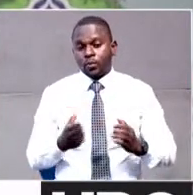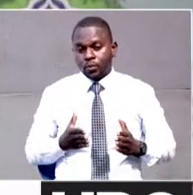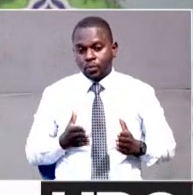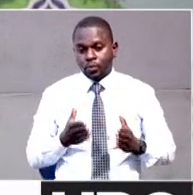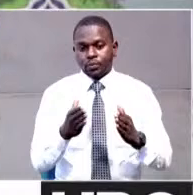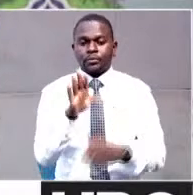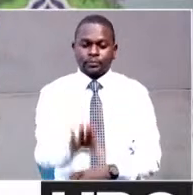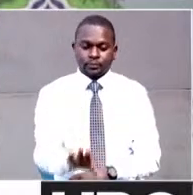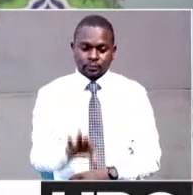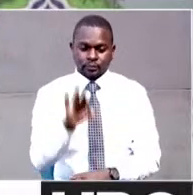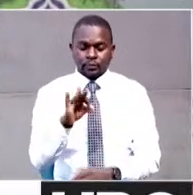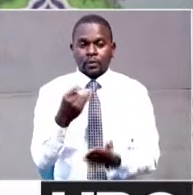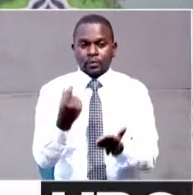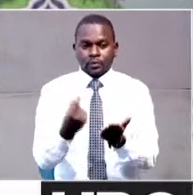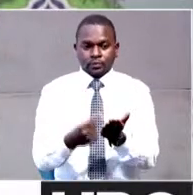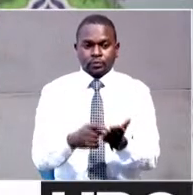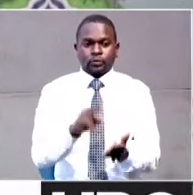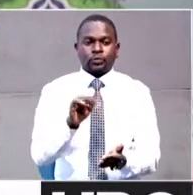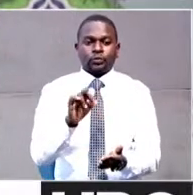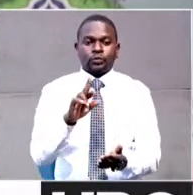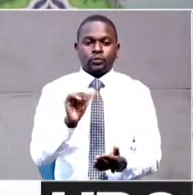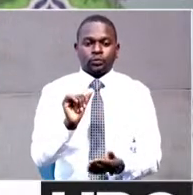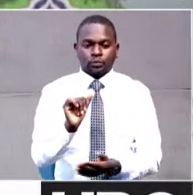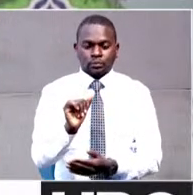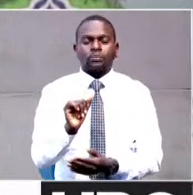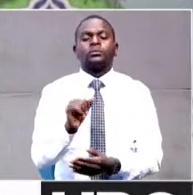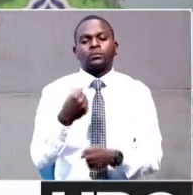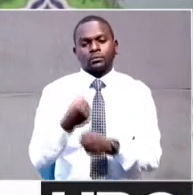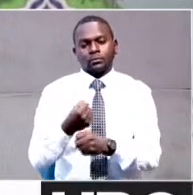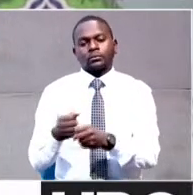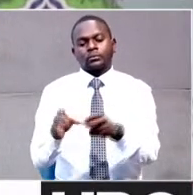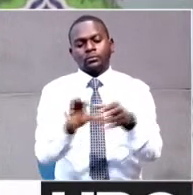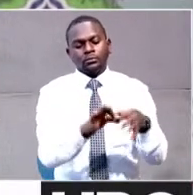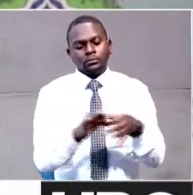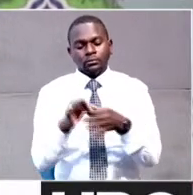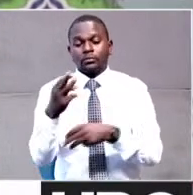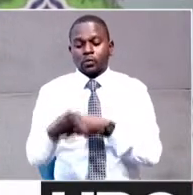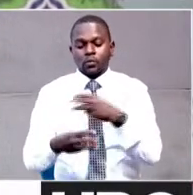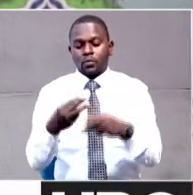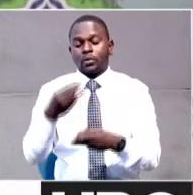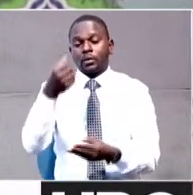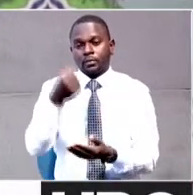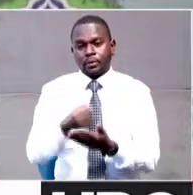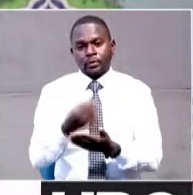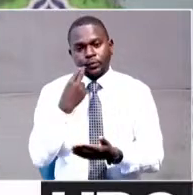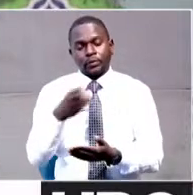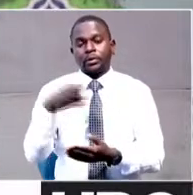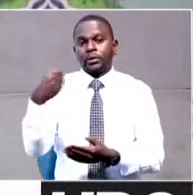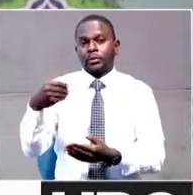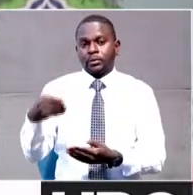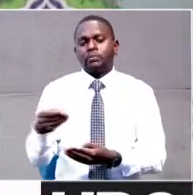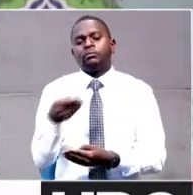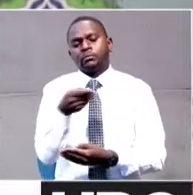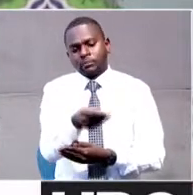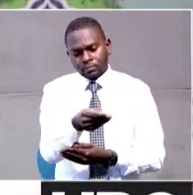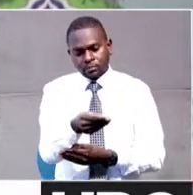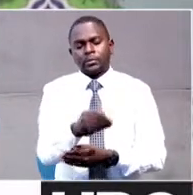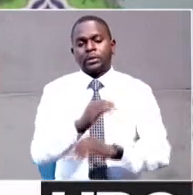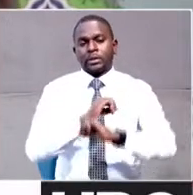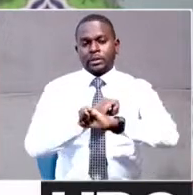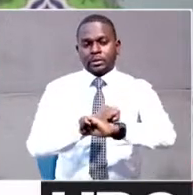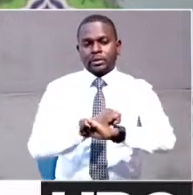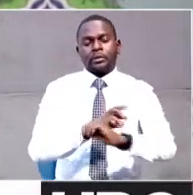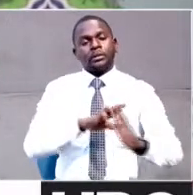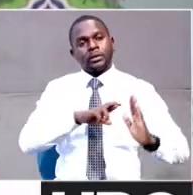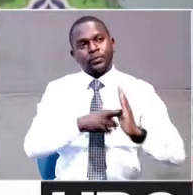identified, and Uganda National Roads Authority is working with the bank to ensure that the material source meets all the safeguards